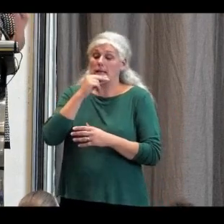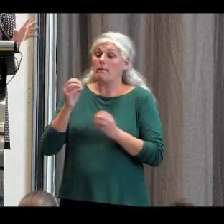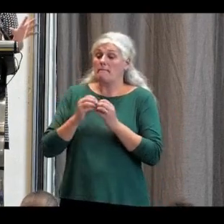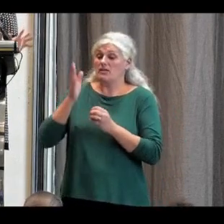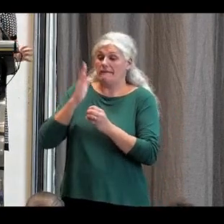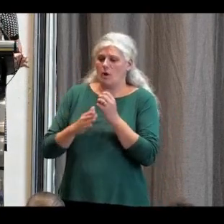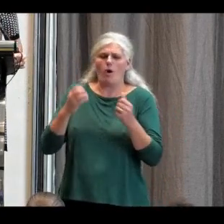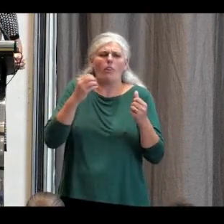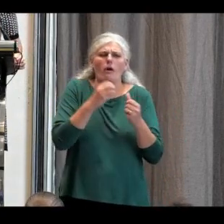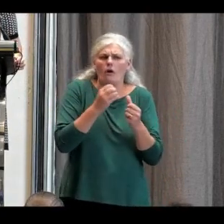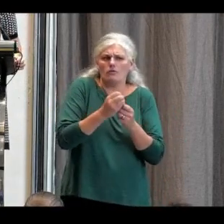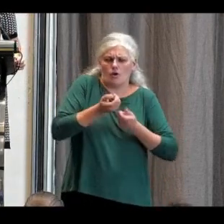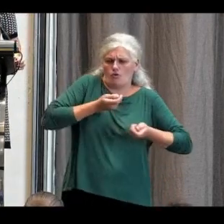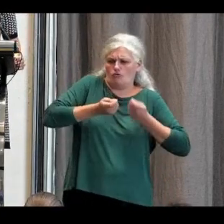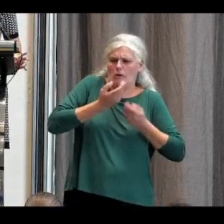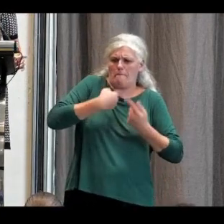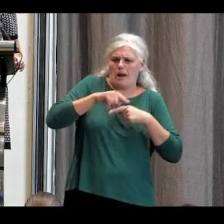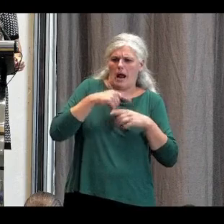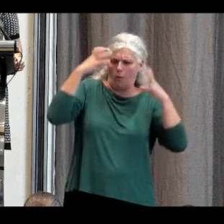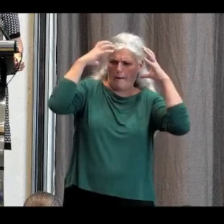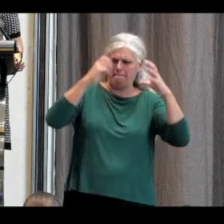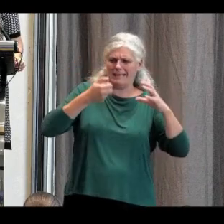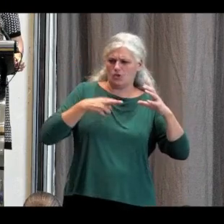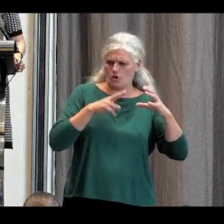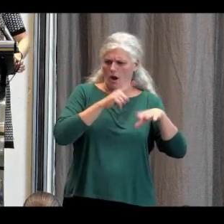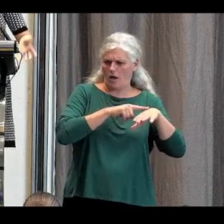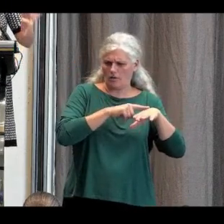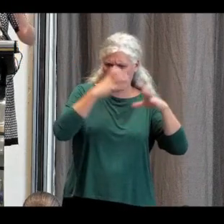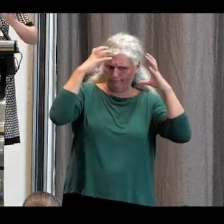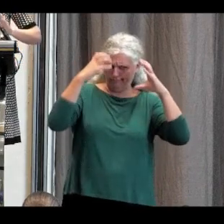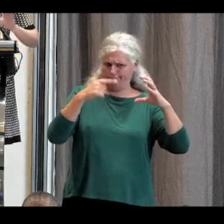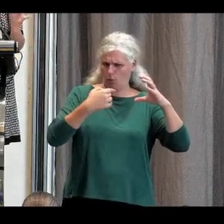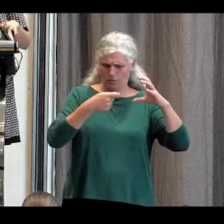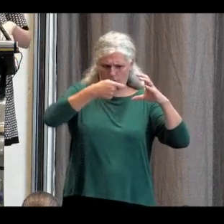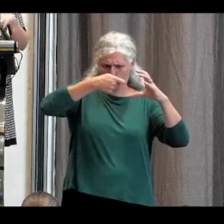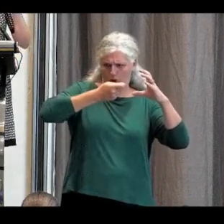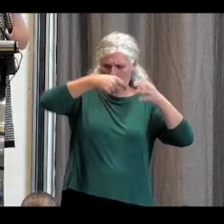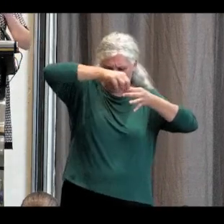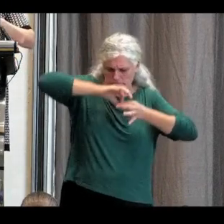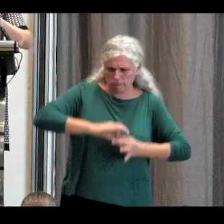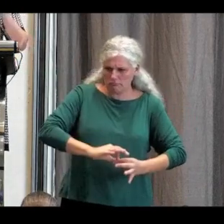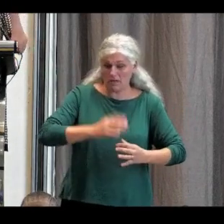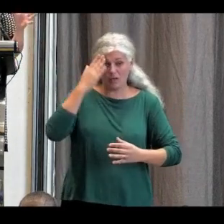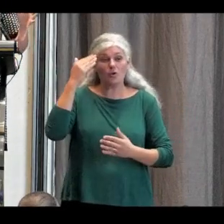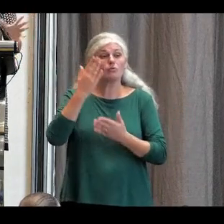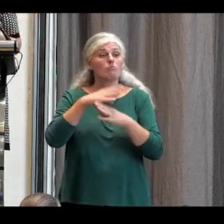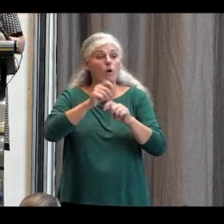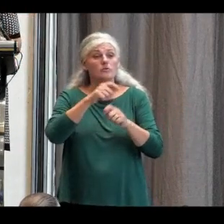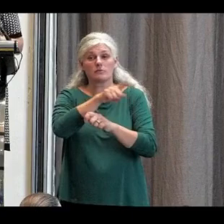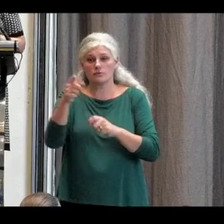what else is controlled by our master clock? So I know that most of you already know